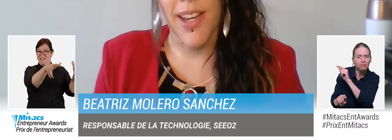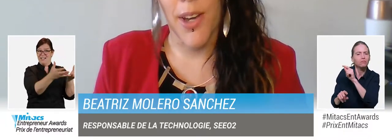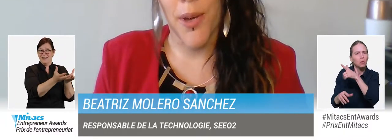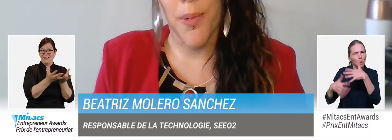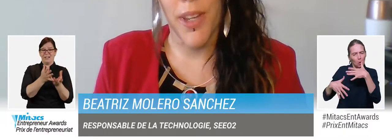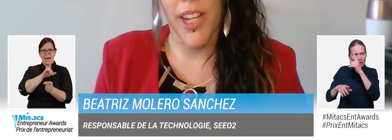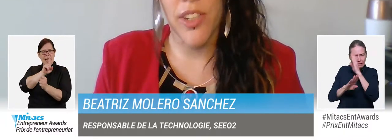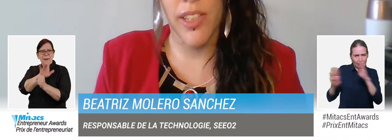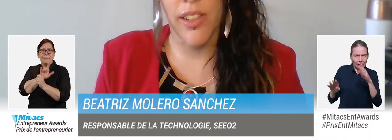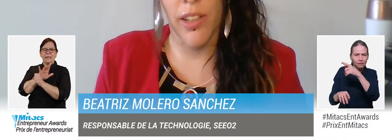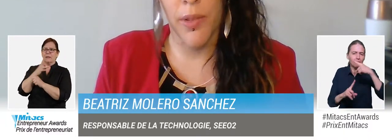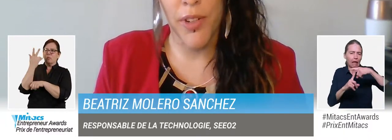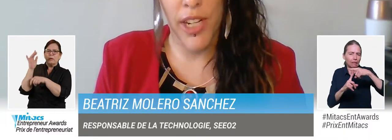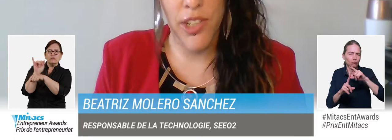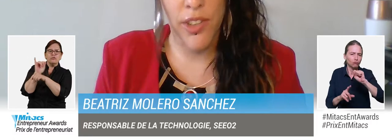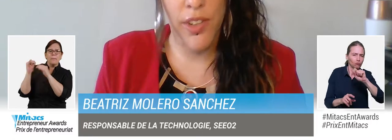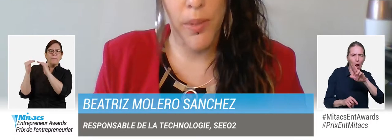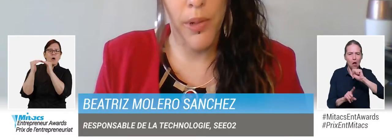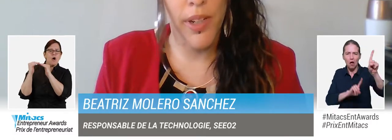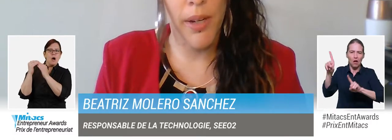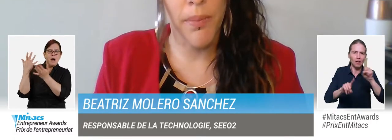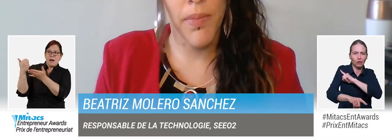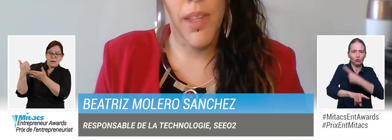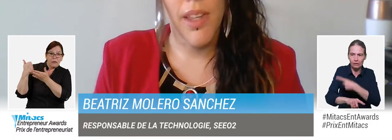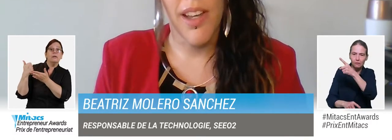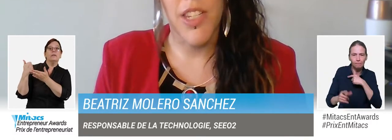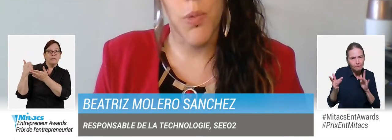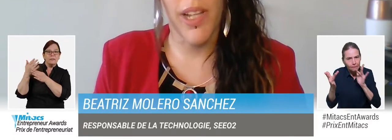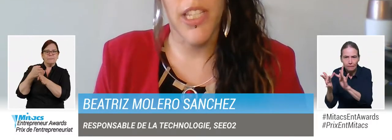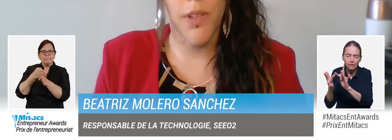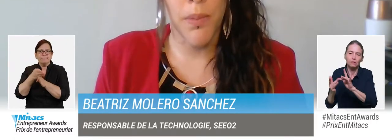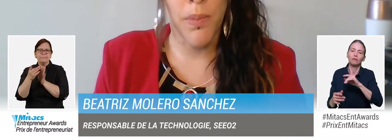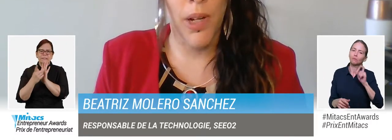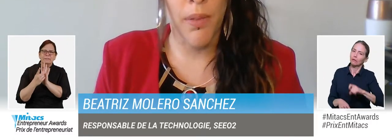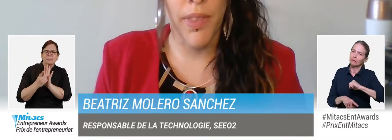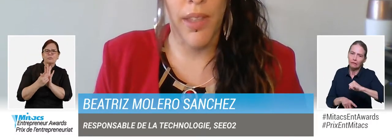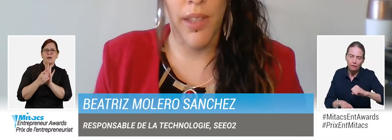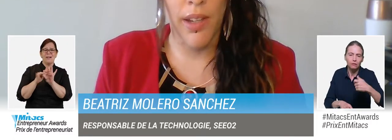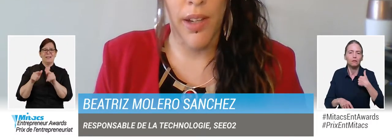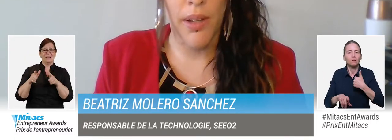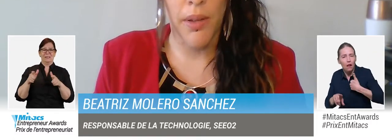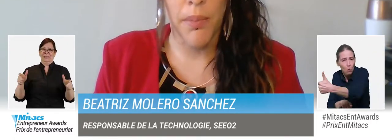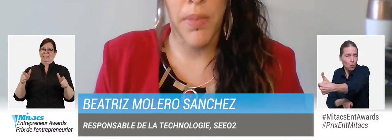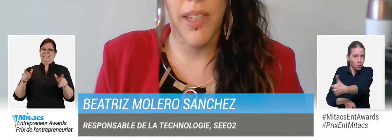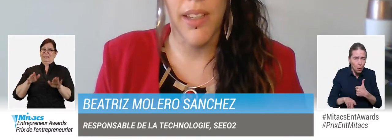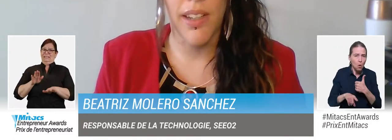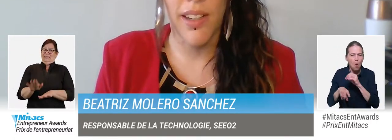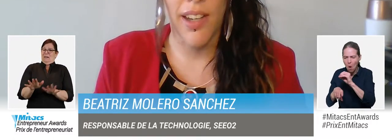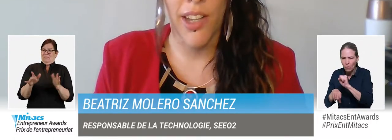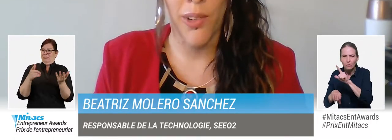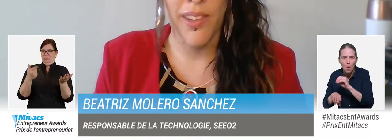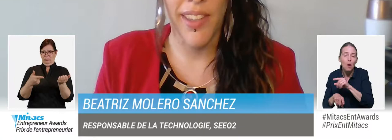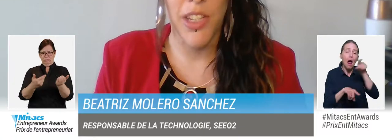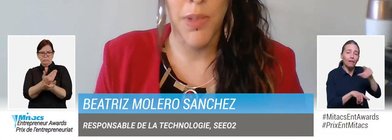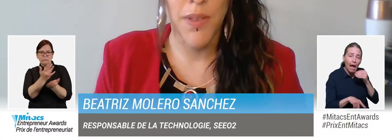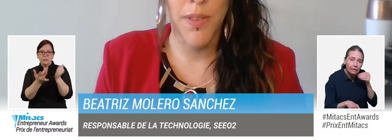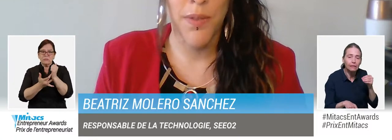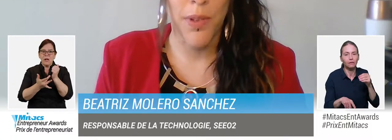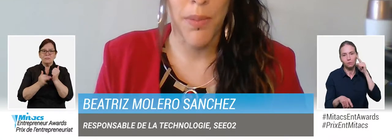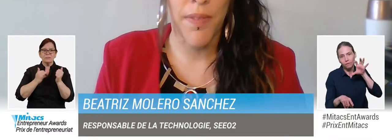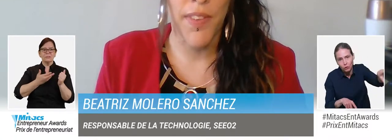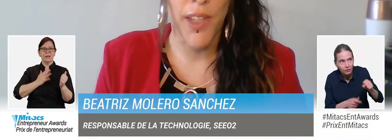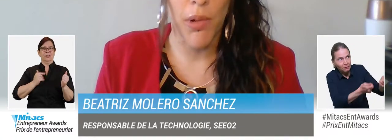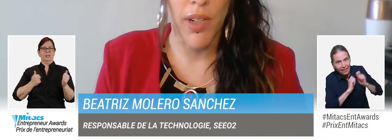And we actually got a lot of traction through the program, as well as from all of the media and all the